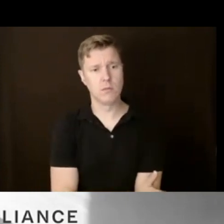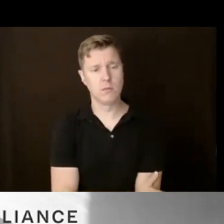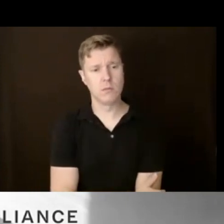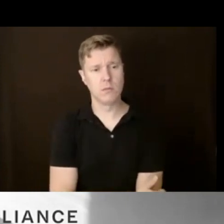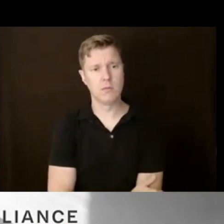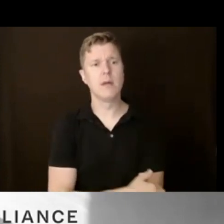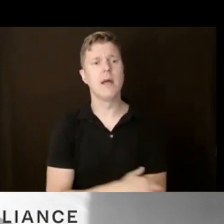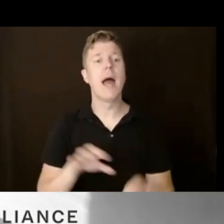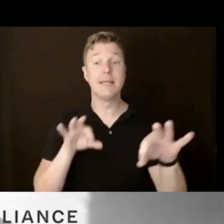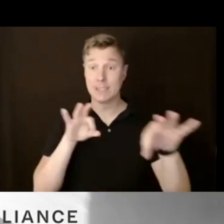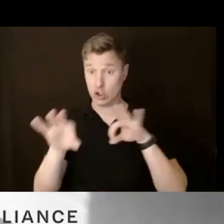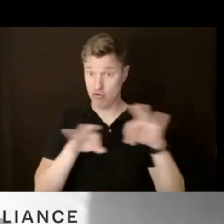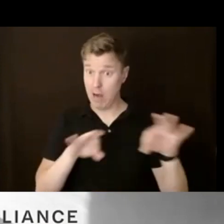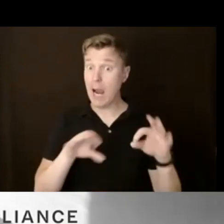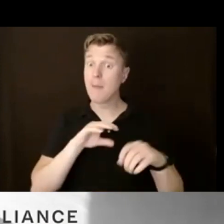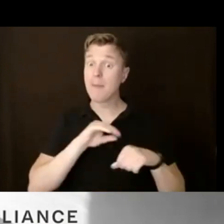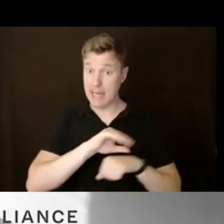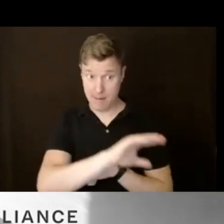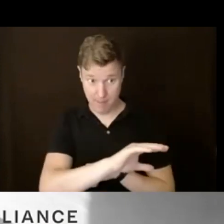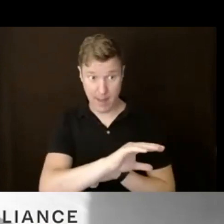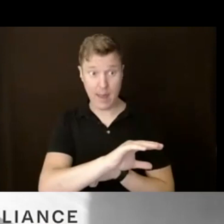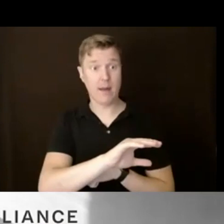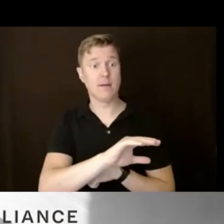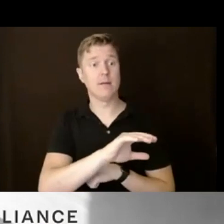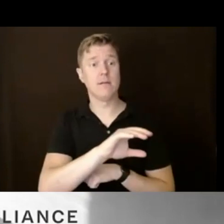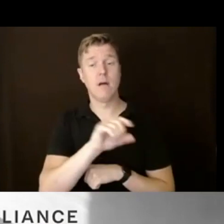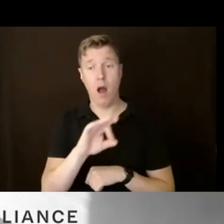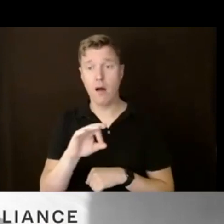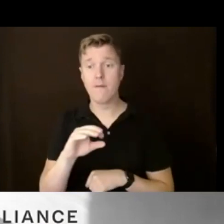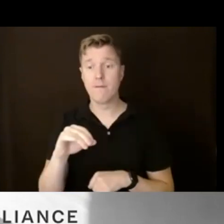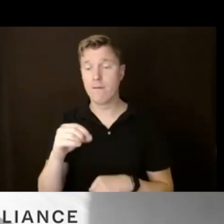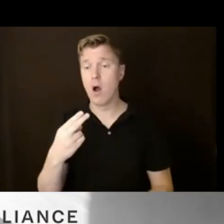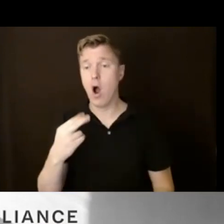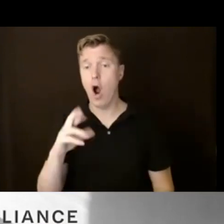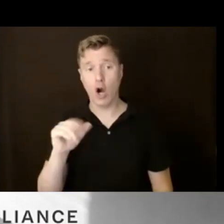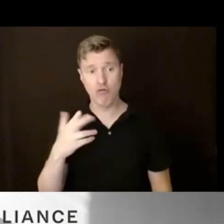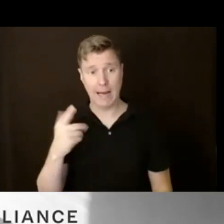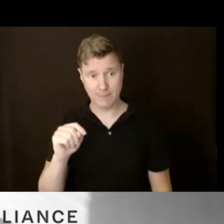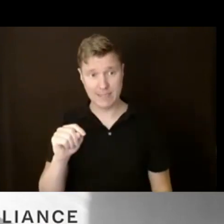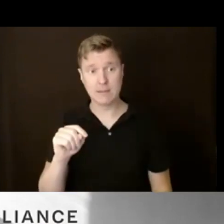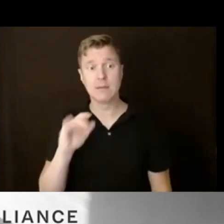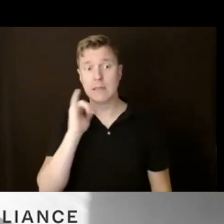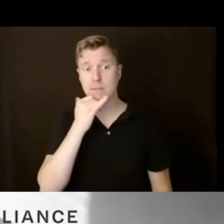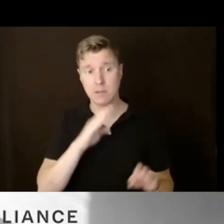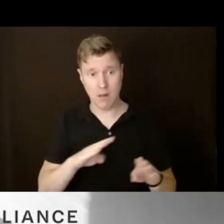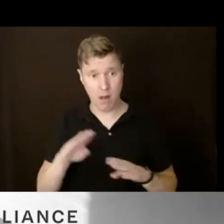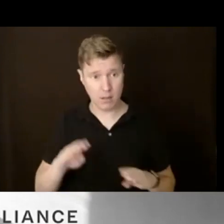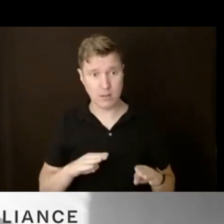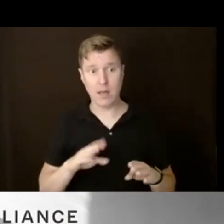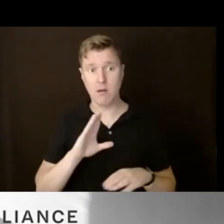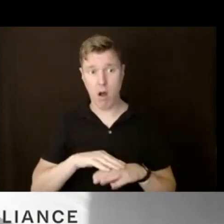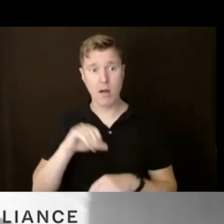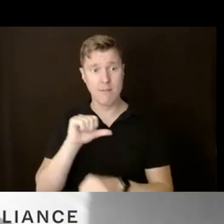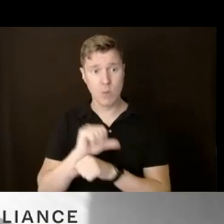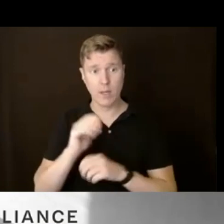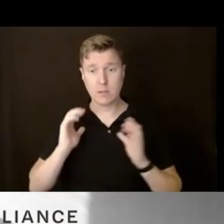Describe the impact, that people will be able to describe the impact of harassment and misconduct in employees. I'm looking at my notes because I can't, for some